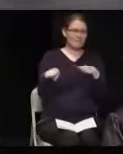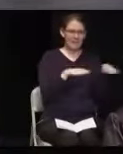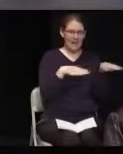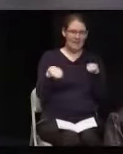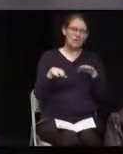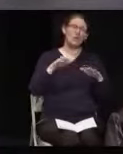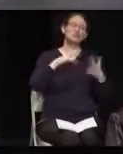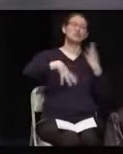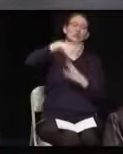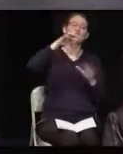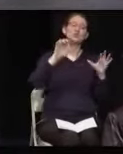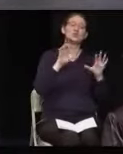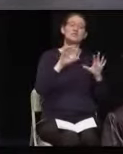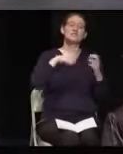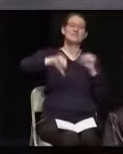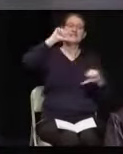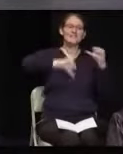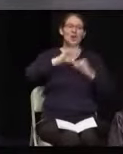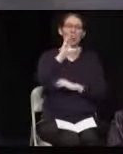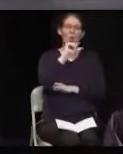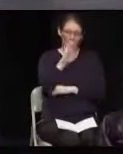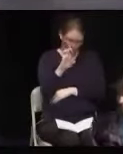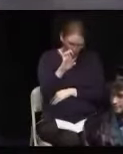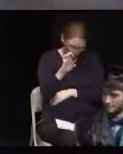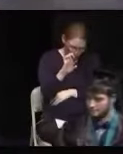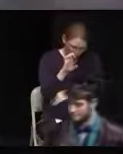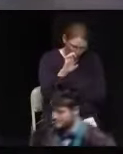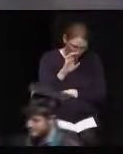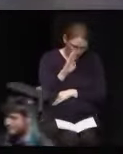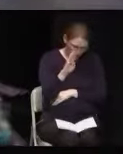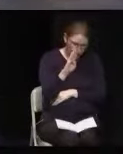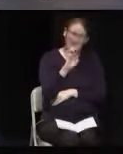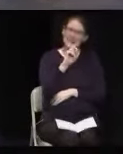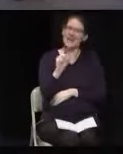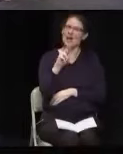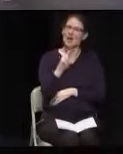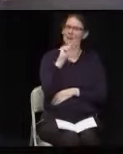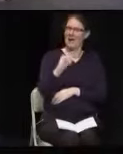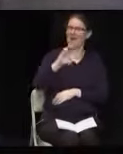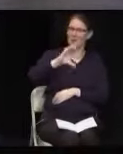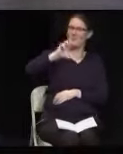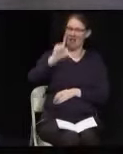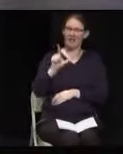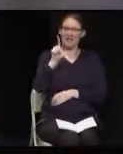Sciences. I present to you Cole Baer, magna cum laude.